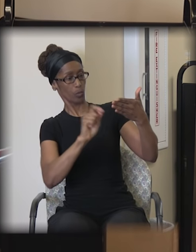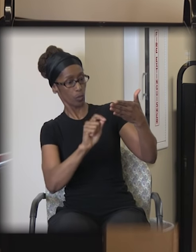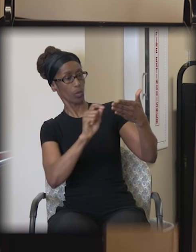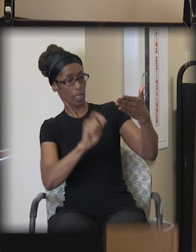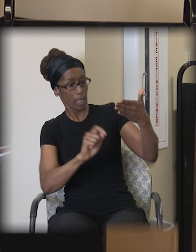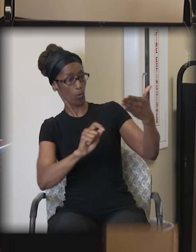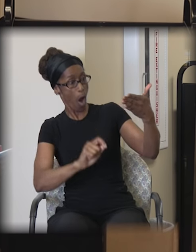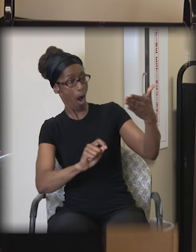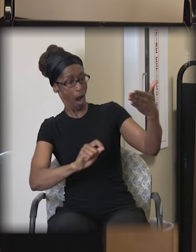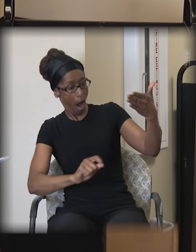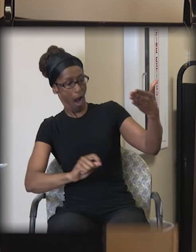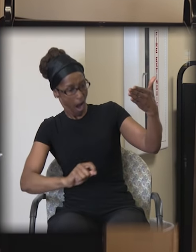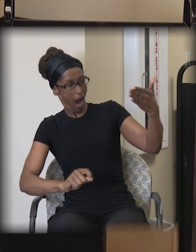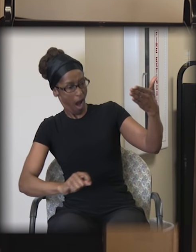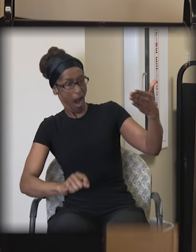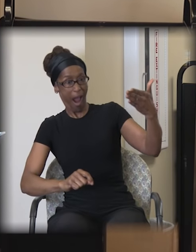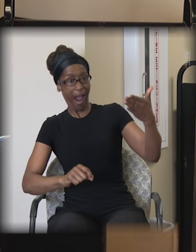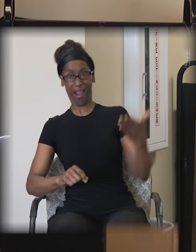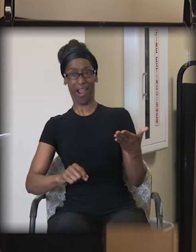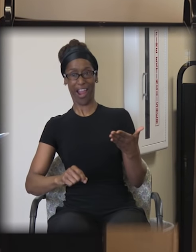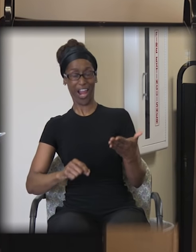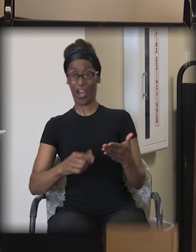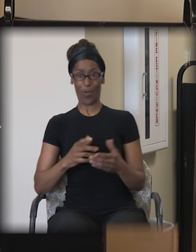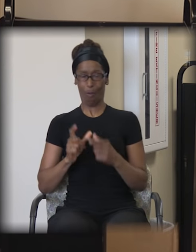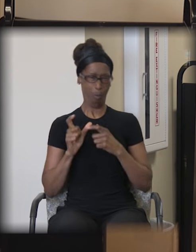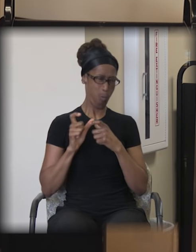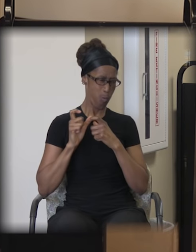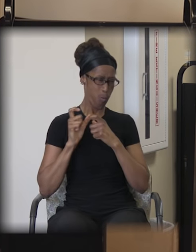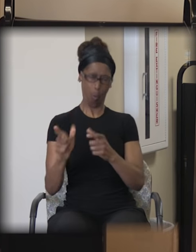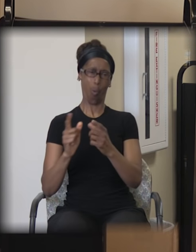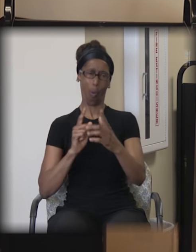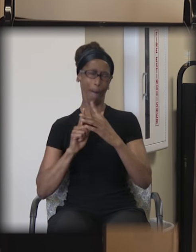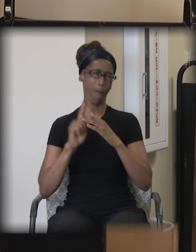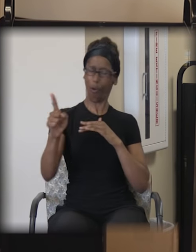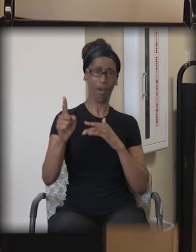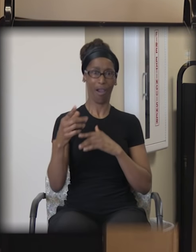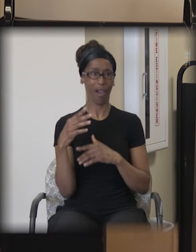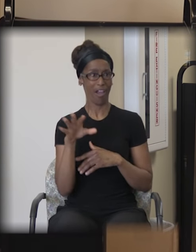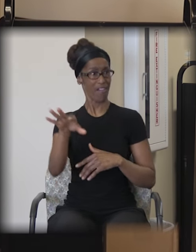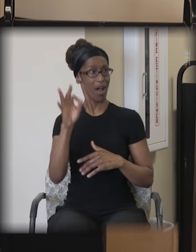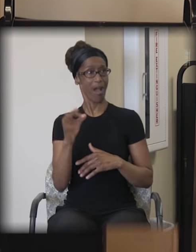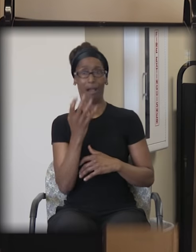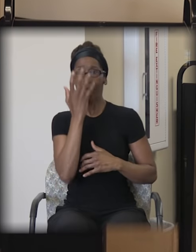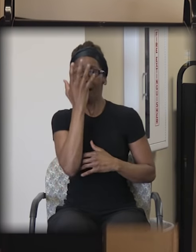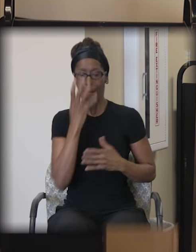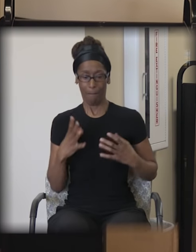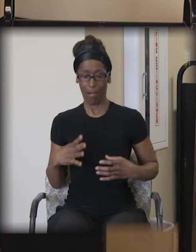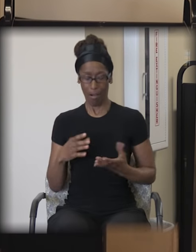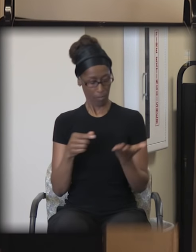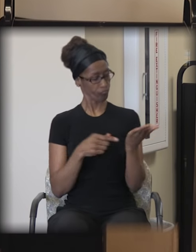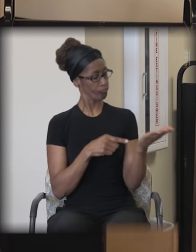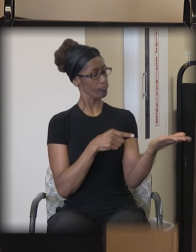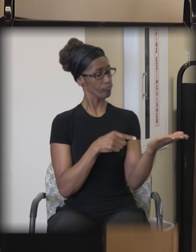He wrote. He wrote. He ran to find the umpire. The umpire read William's notes. Yes!